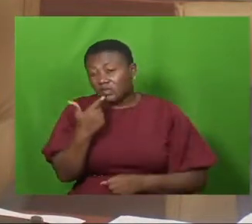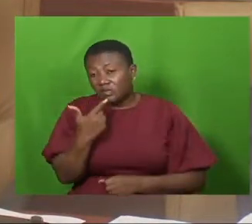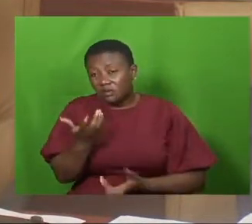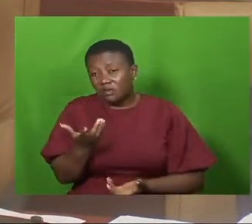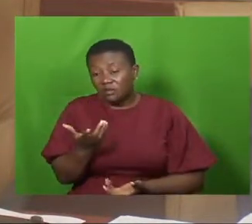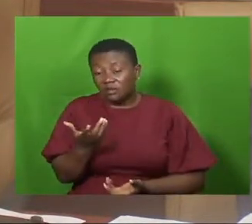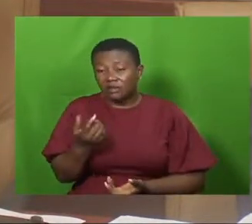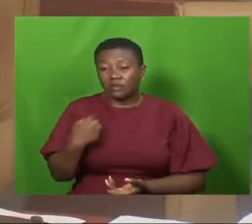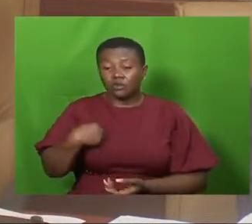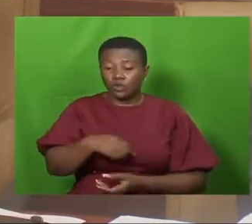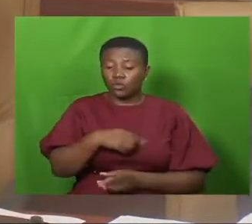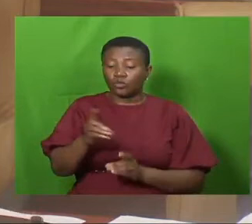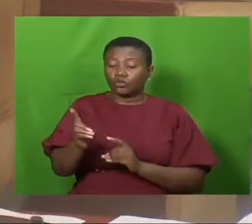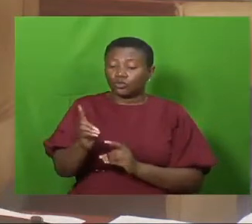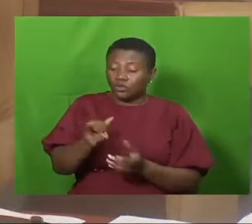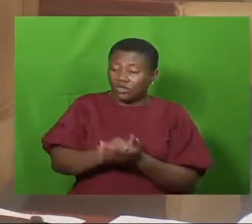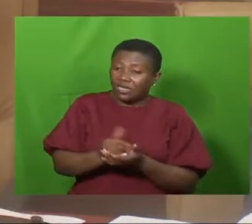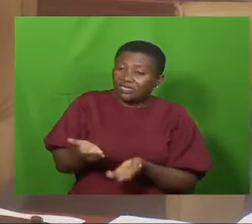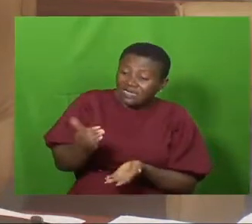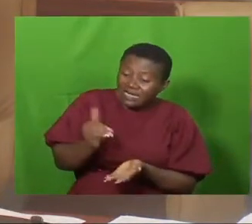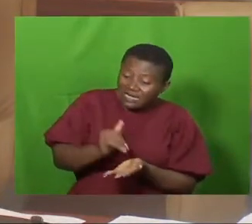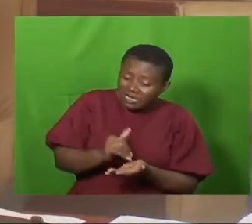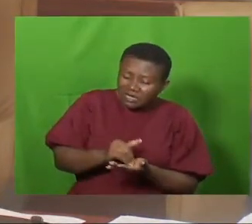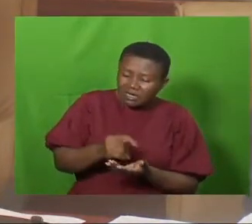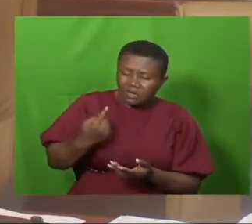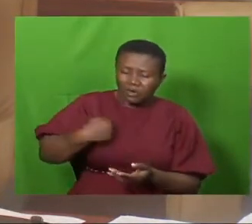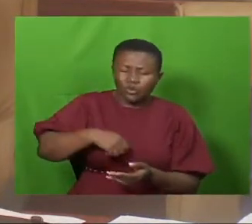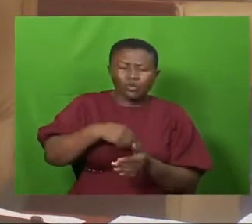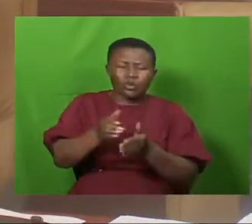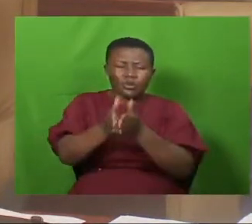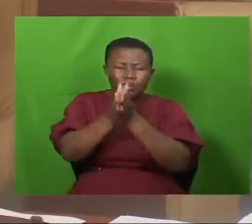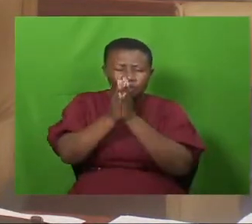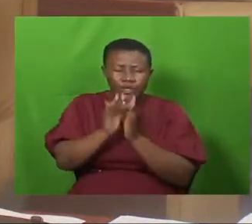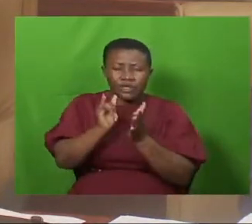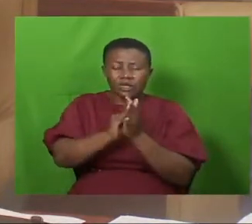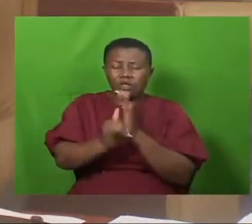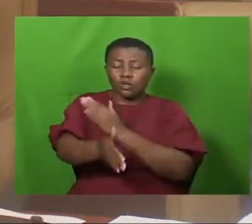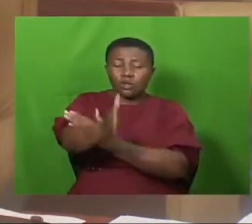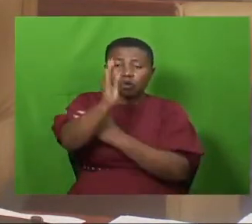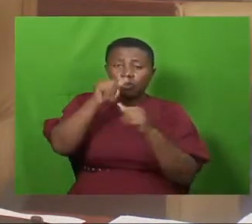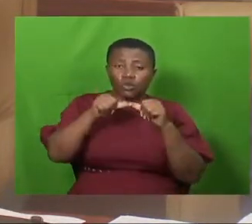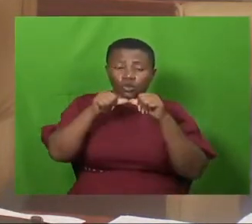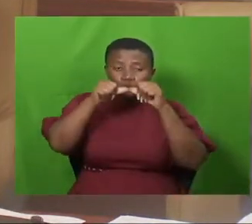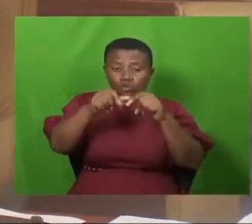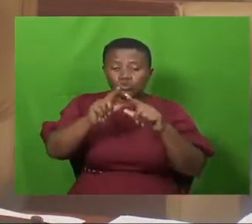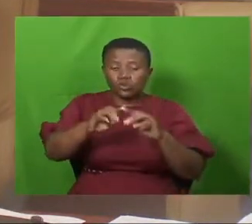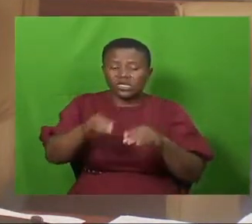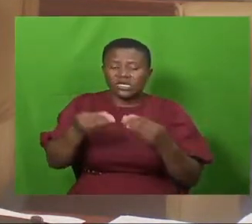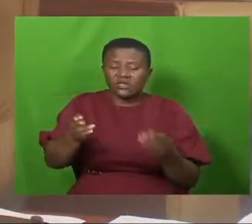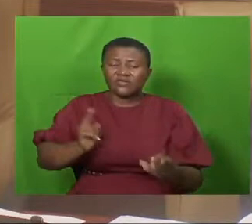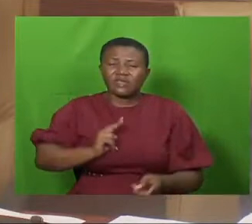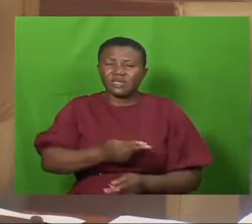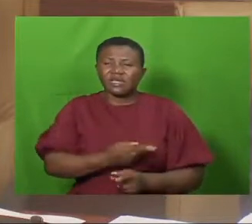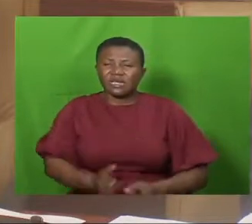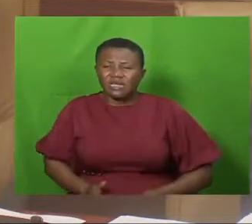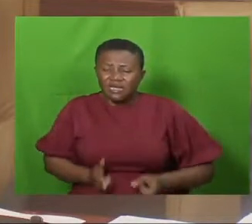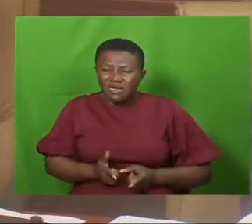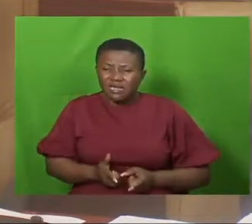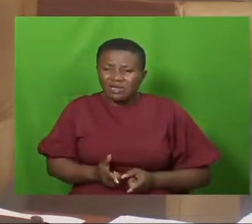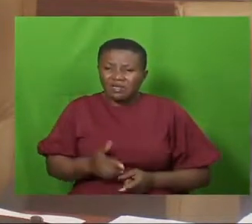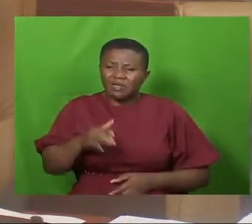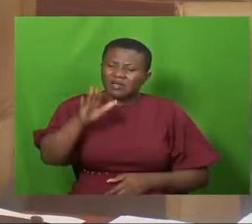and we will do it again. And we pray that the good Lord continues to bless us. But let us stop being